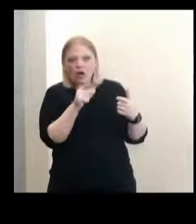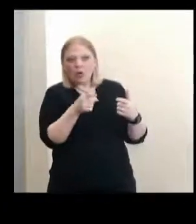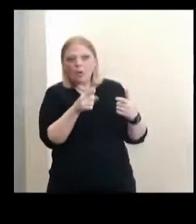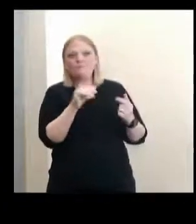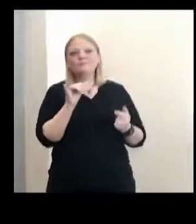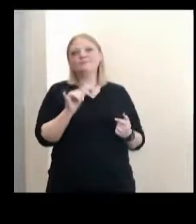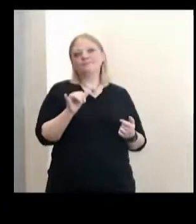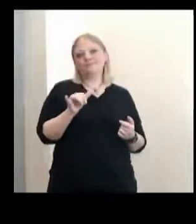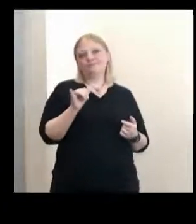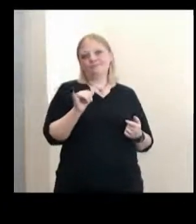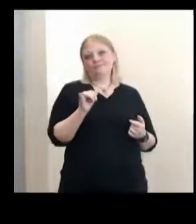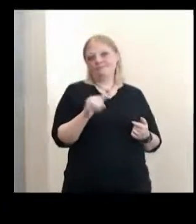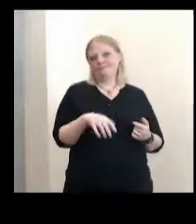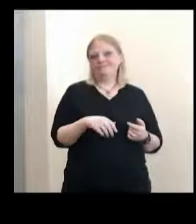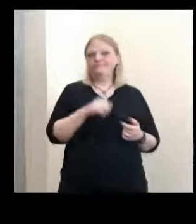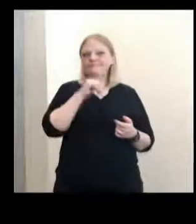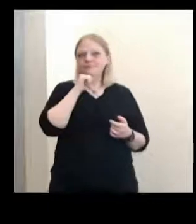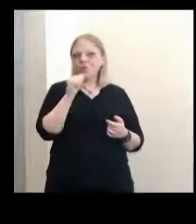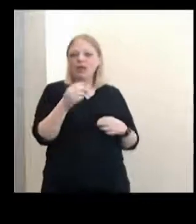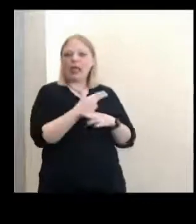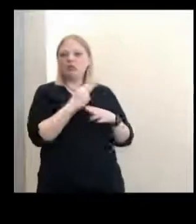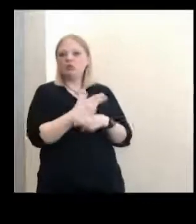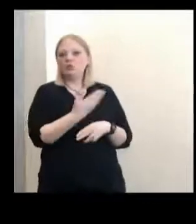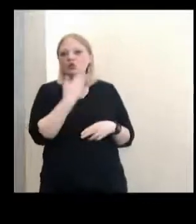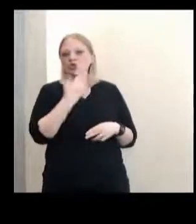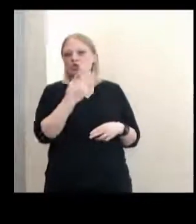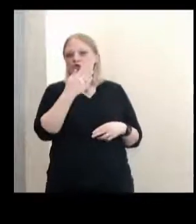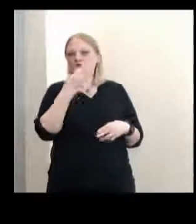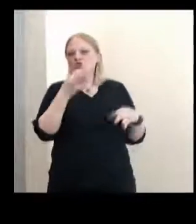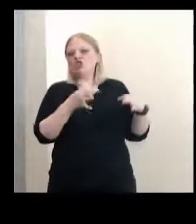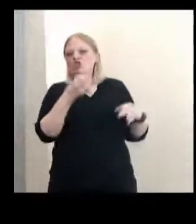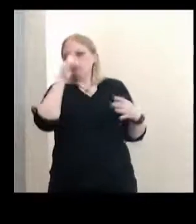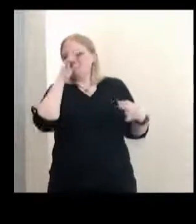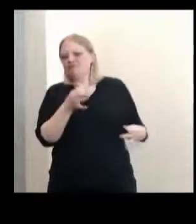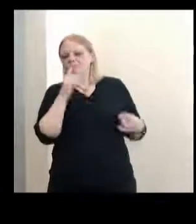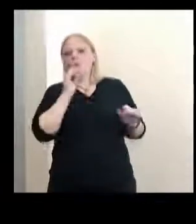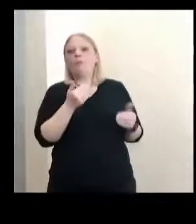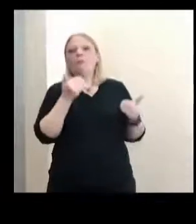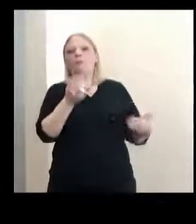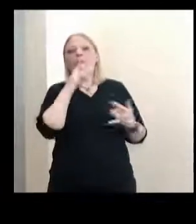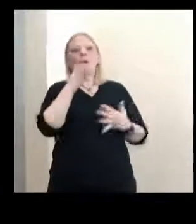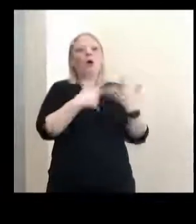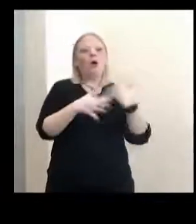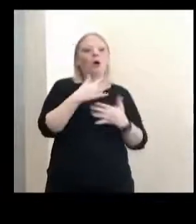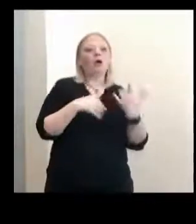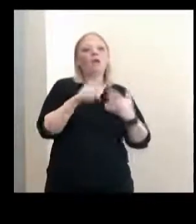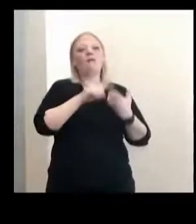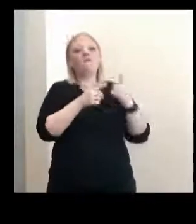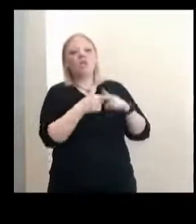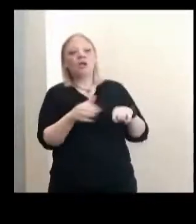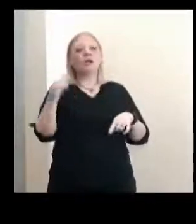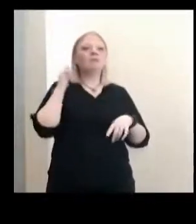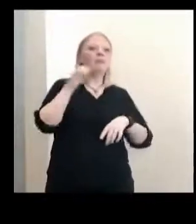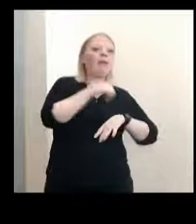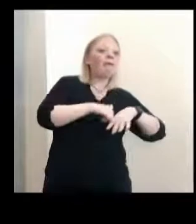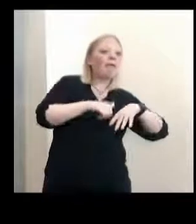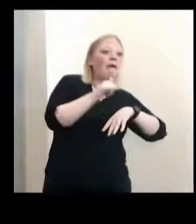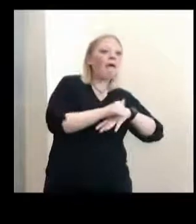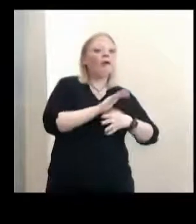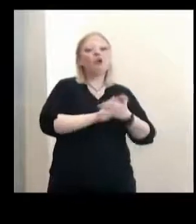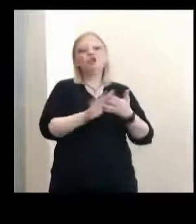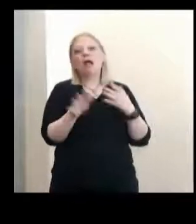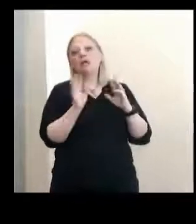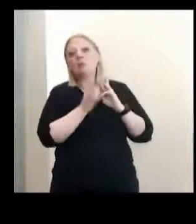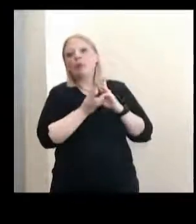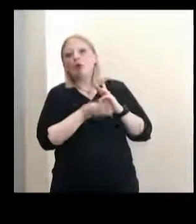not exercising the best judgment by going out and hanging out with their friends in the backyard. We've had nice weather, we're starting to see that. And